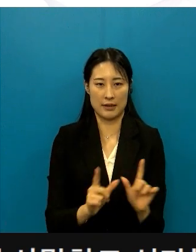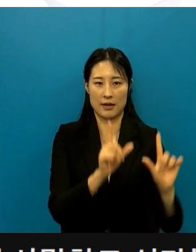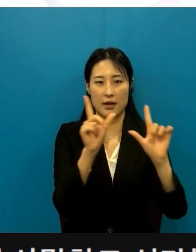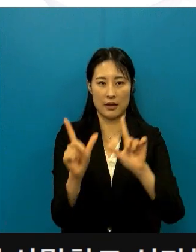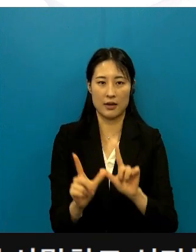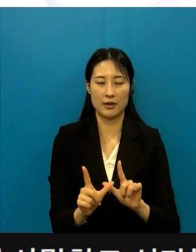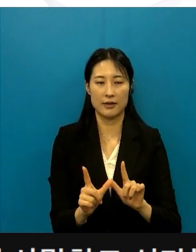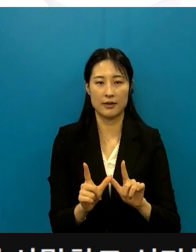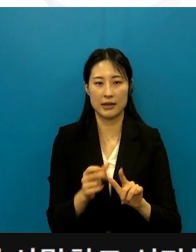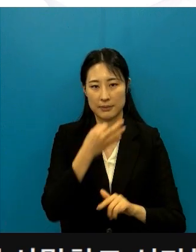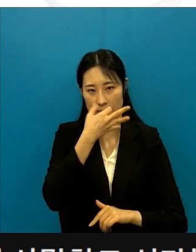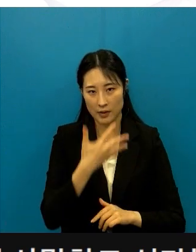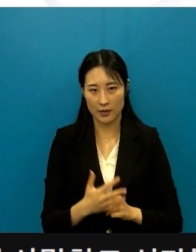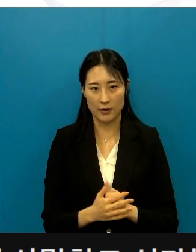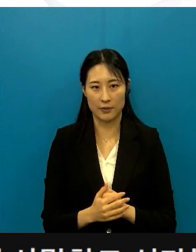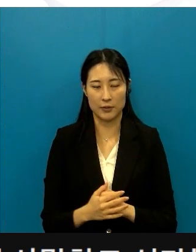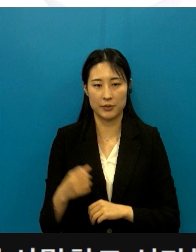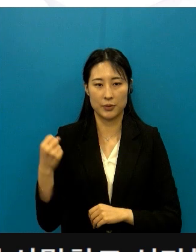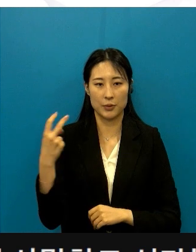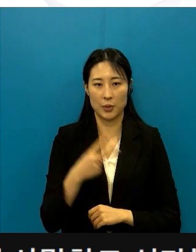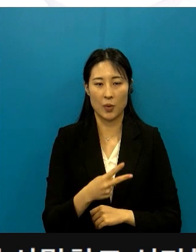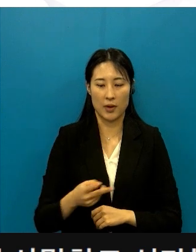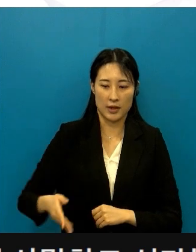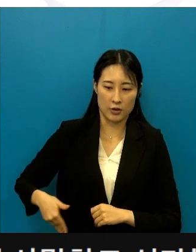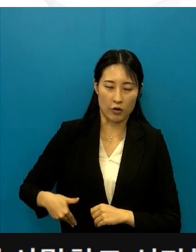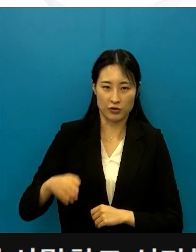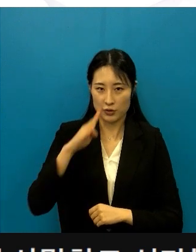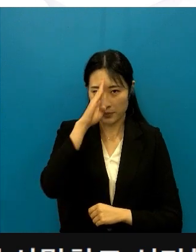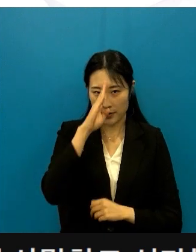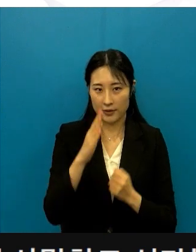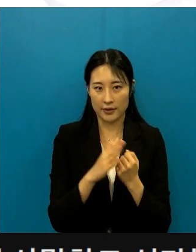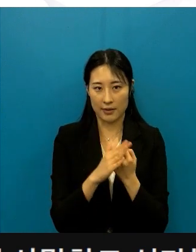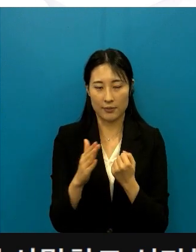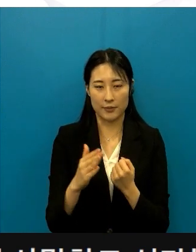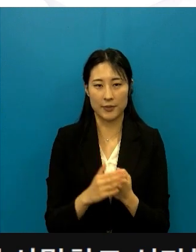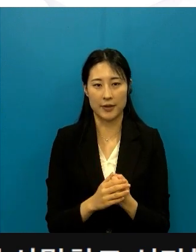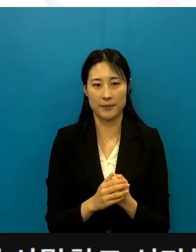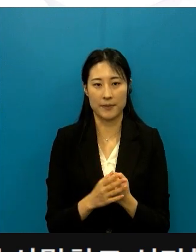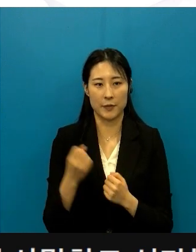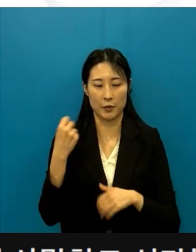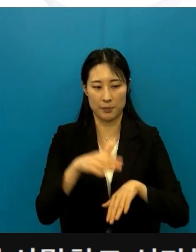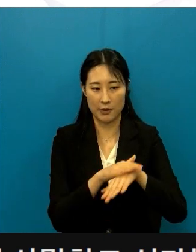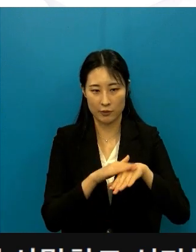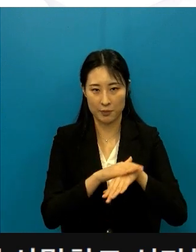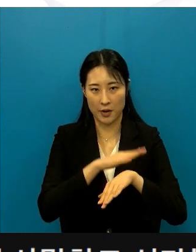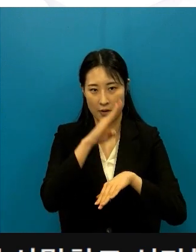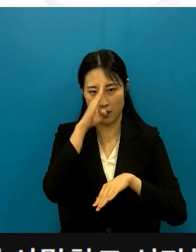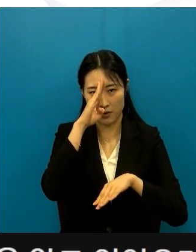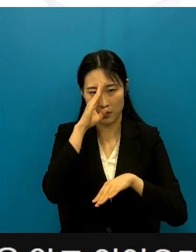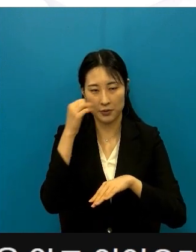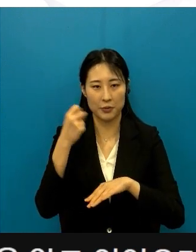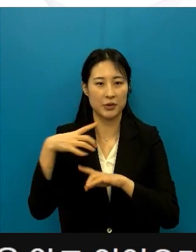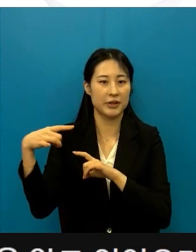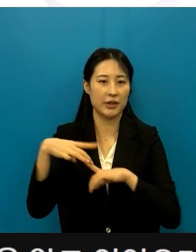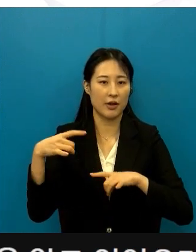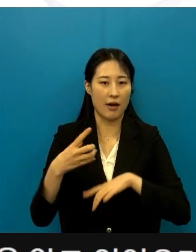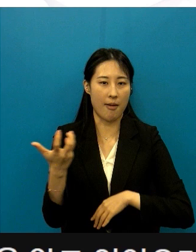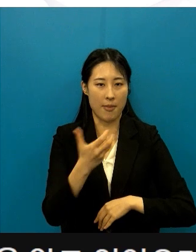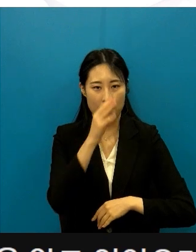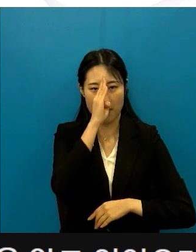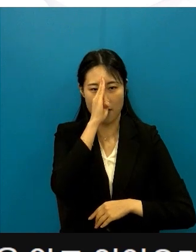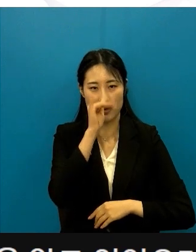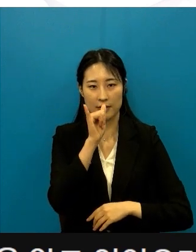and neuralgia in his right hand, which he prevented him from writing. In